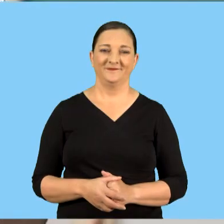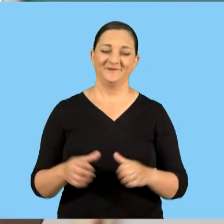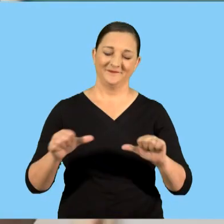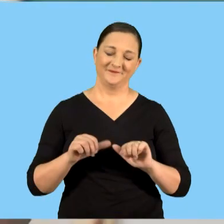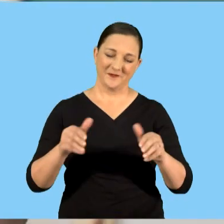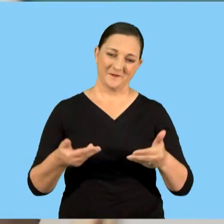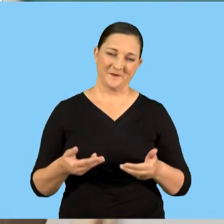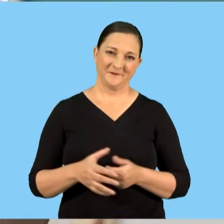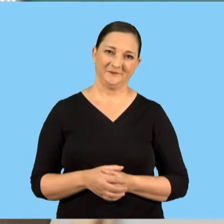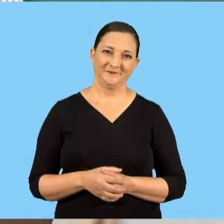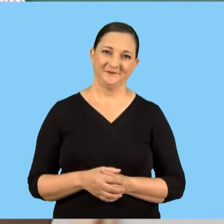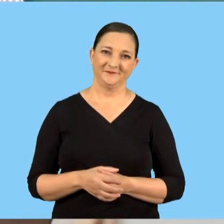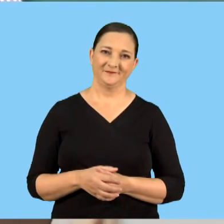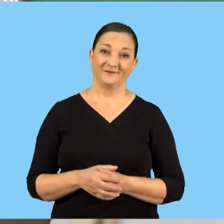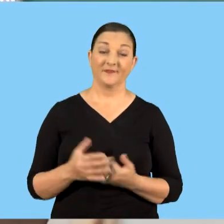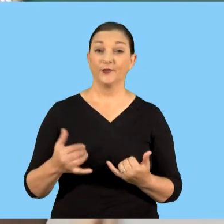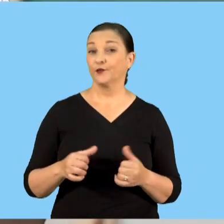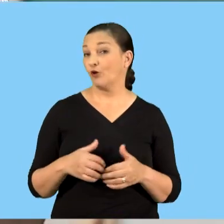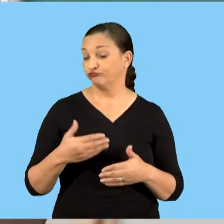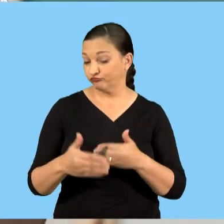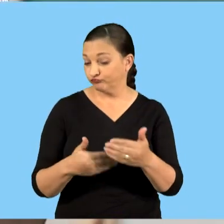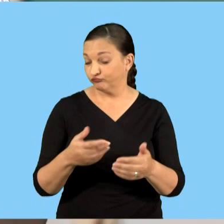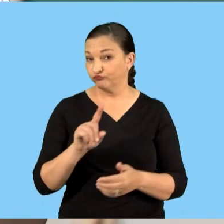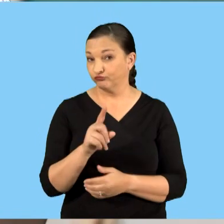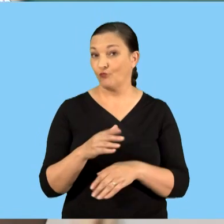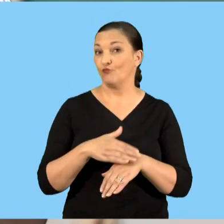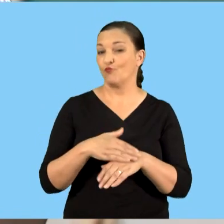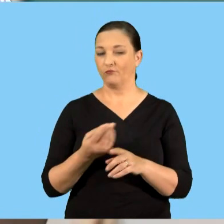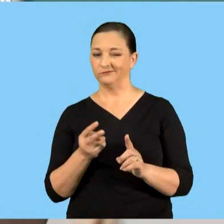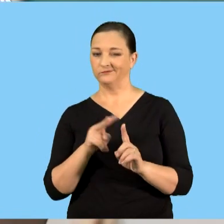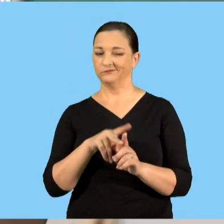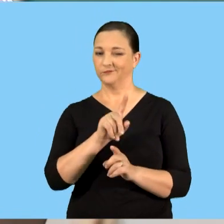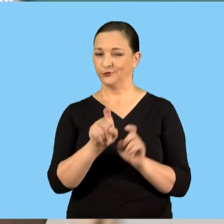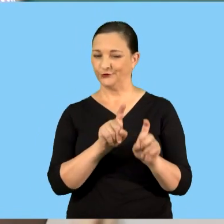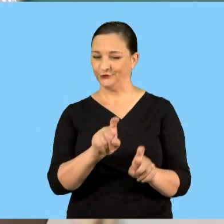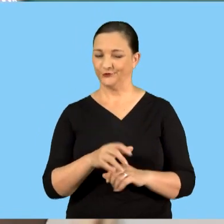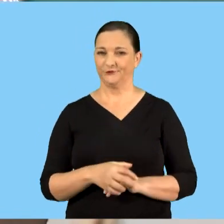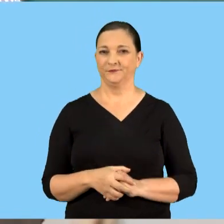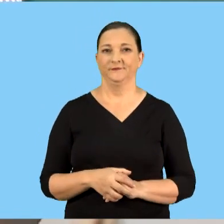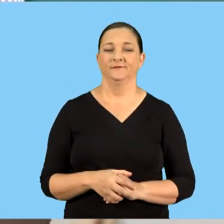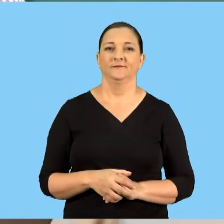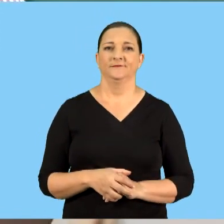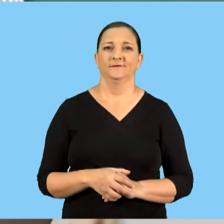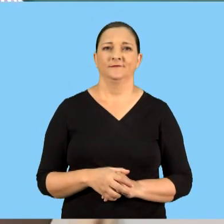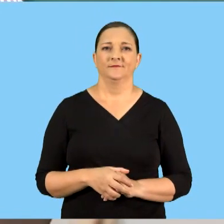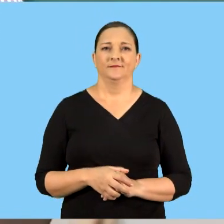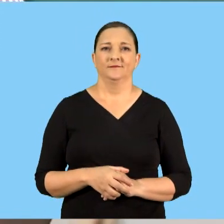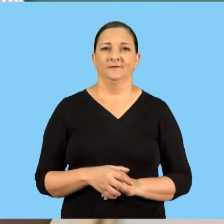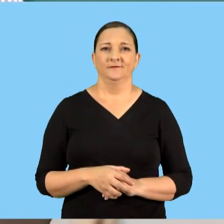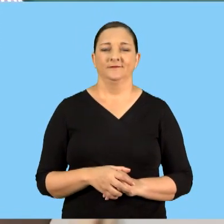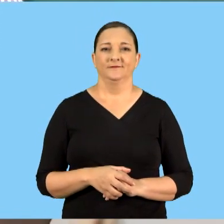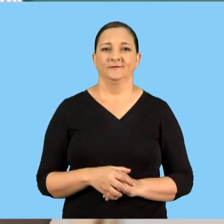Welcome back from the ad break, and let's continue with more application questions. So we are going to